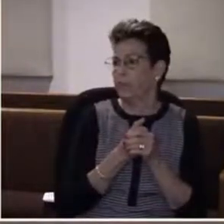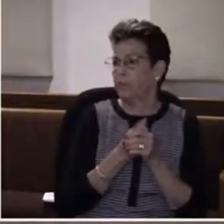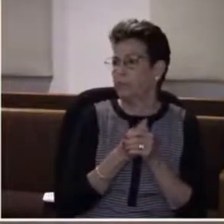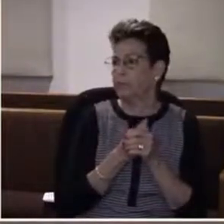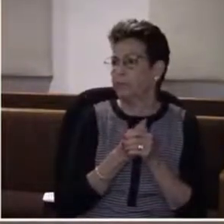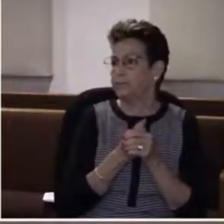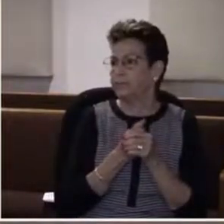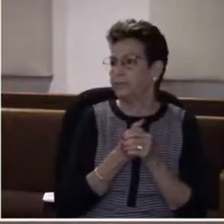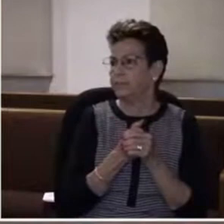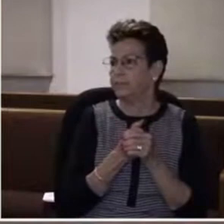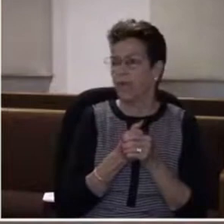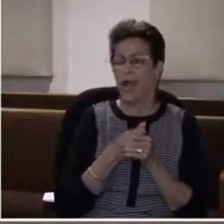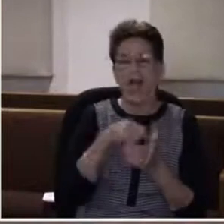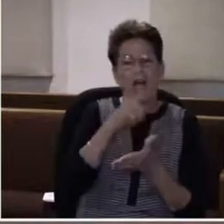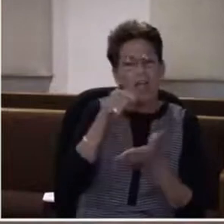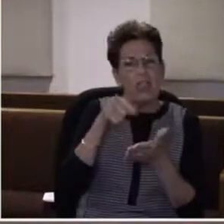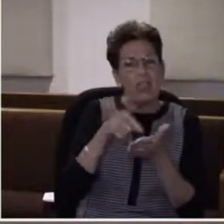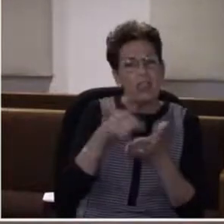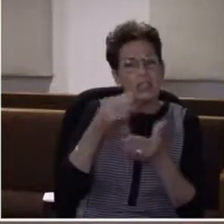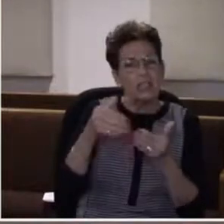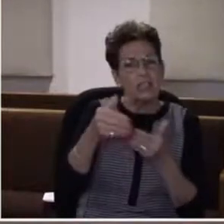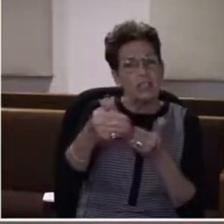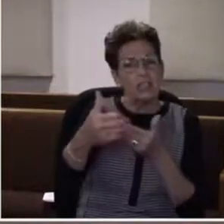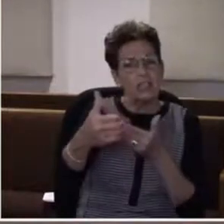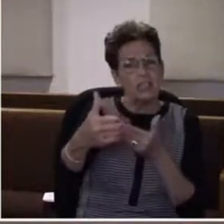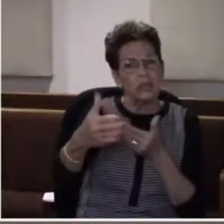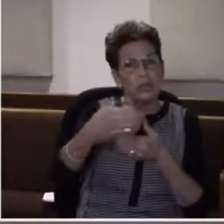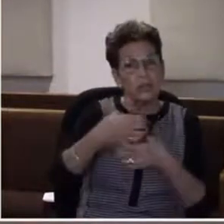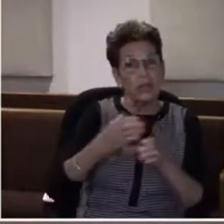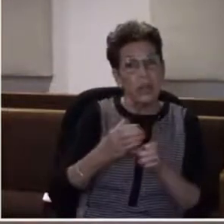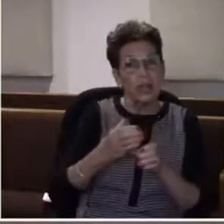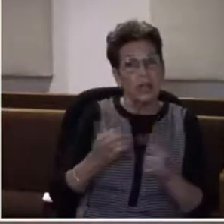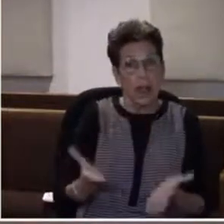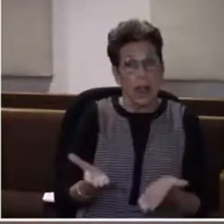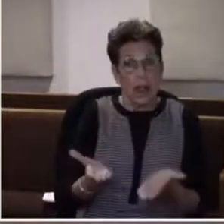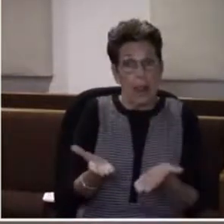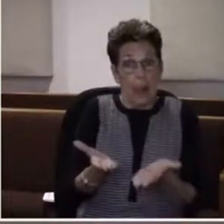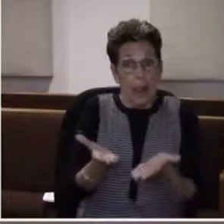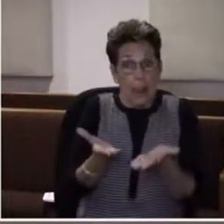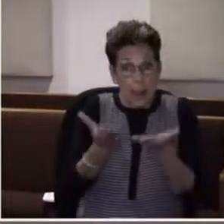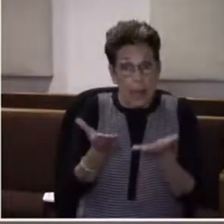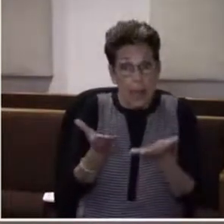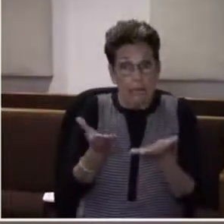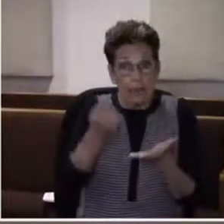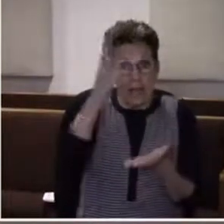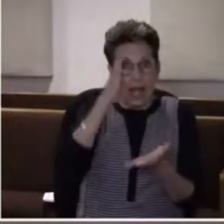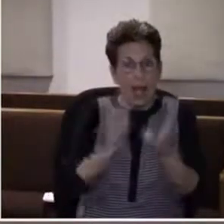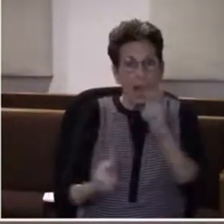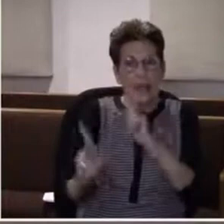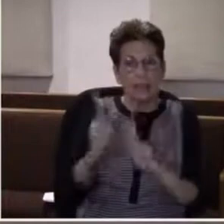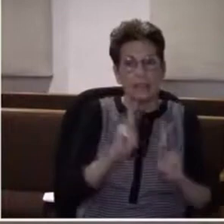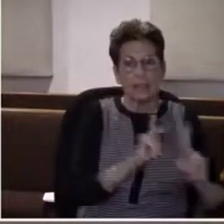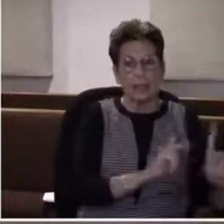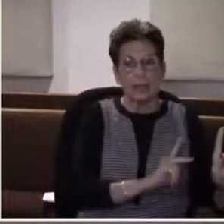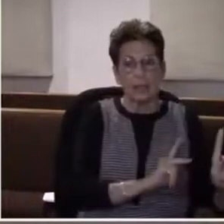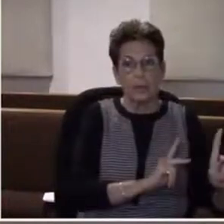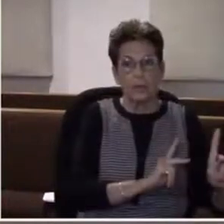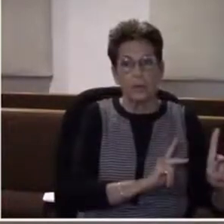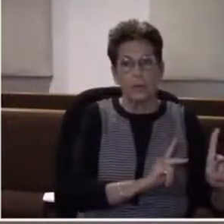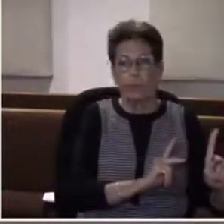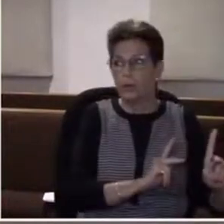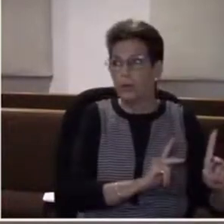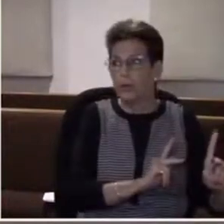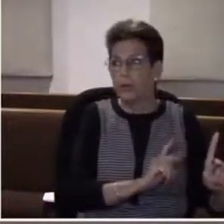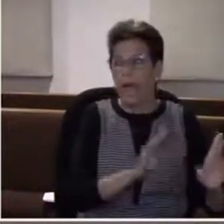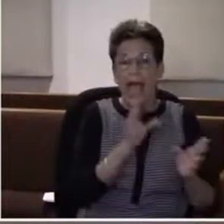heart. This is a series that is designed to lift God's people. This is a series that is designed to free